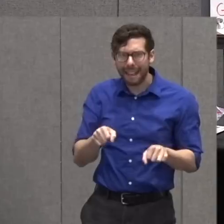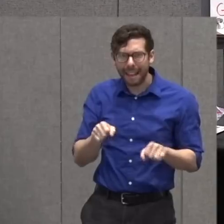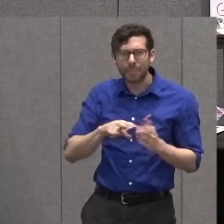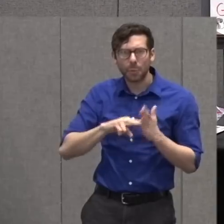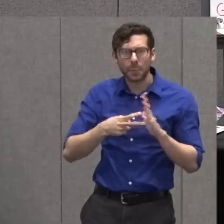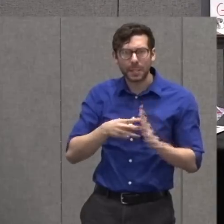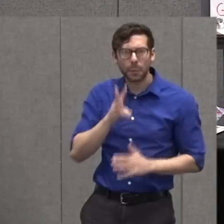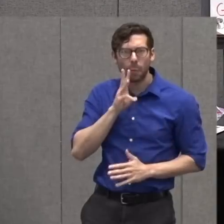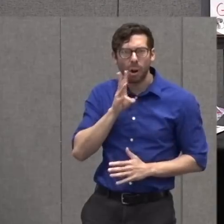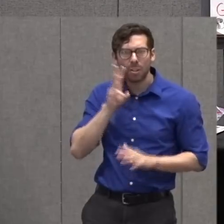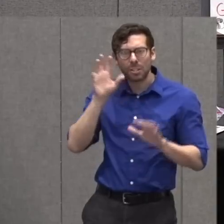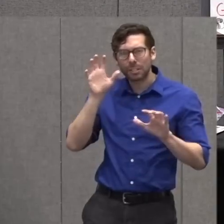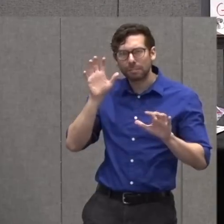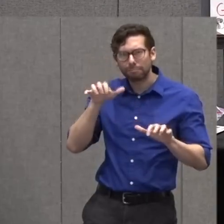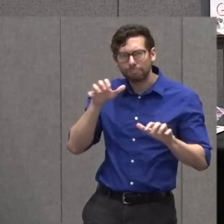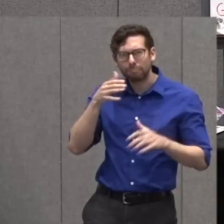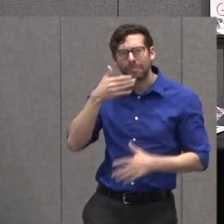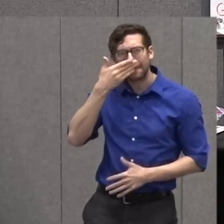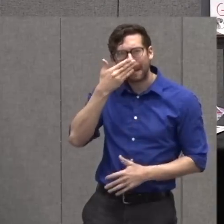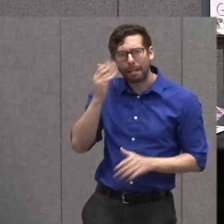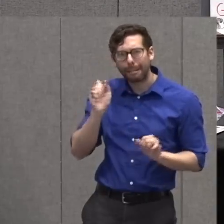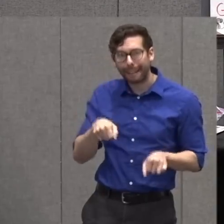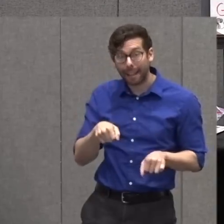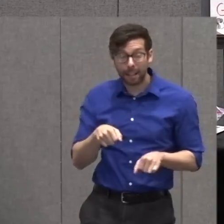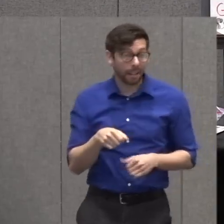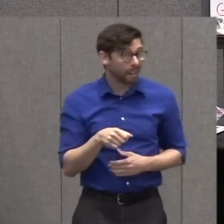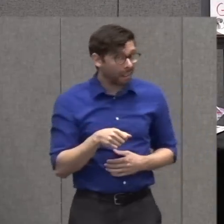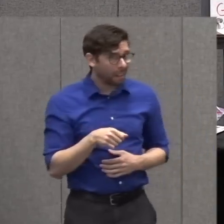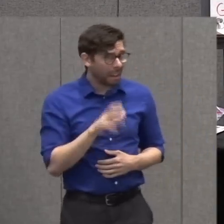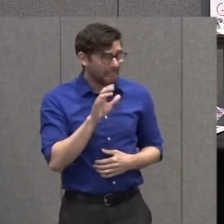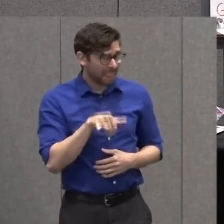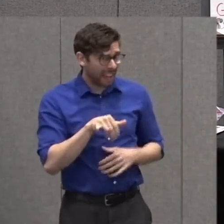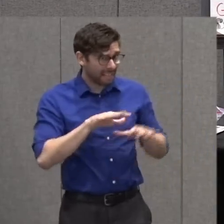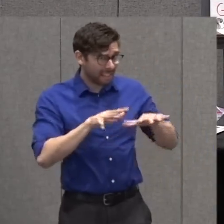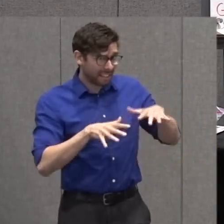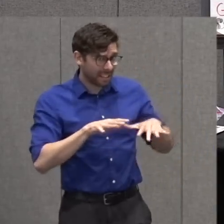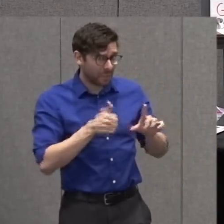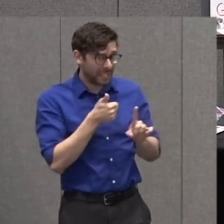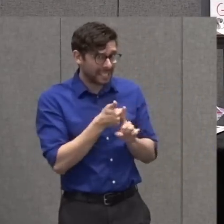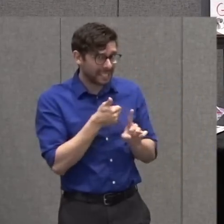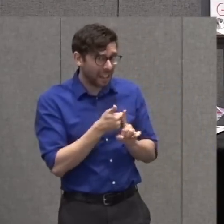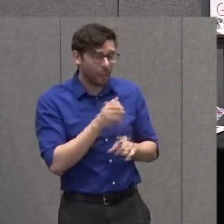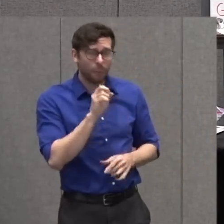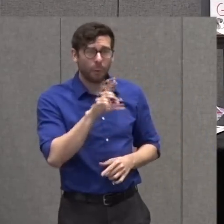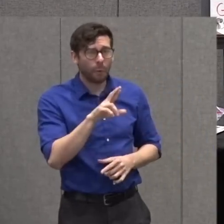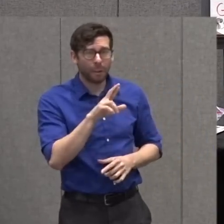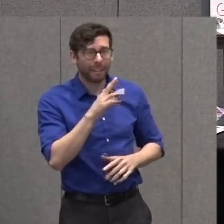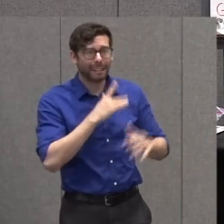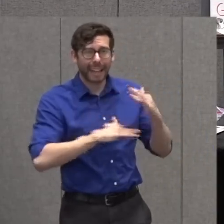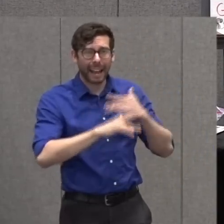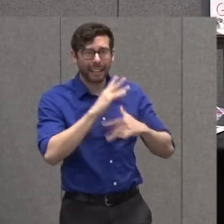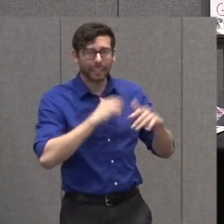smell. So, but would that be the liquid? Or would that be the gas?